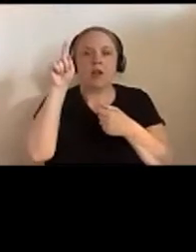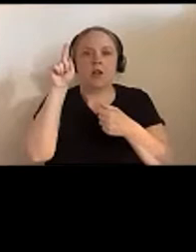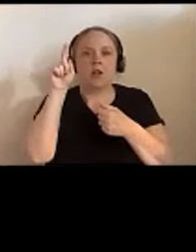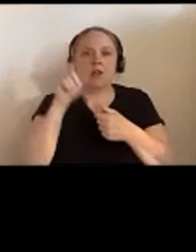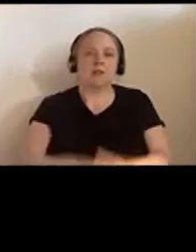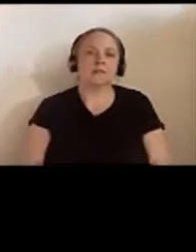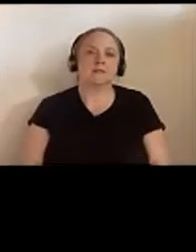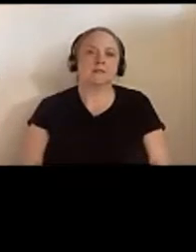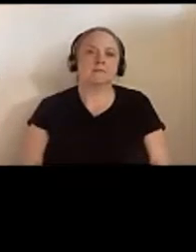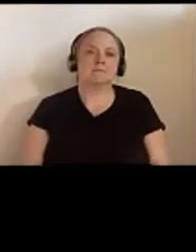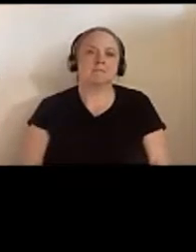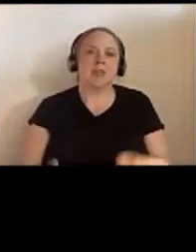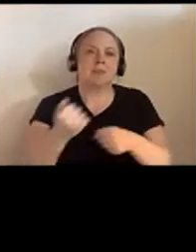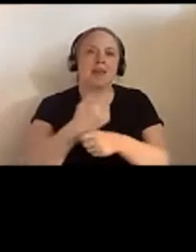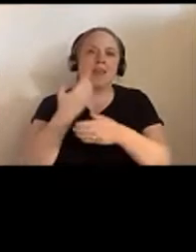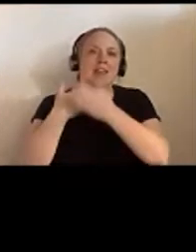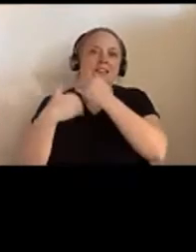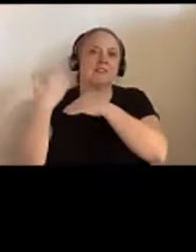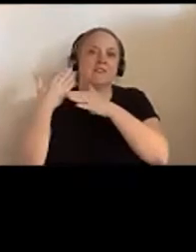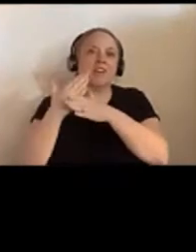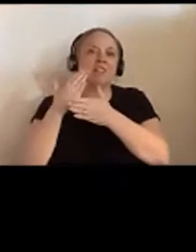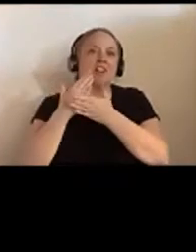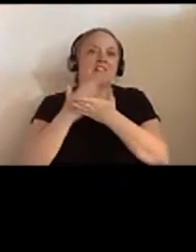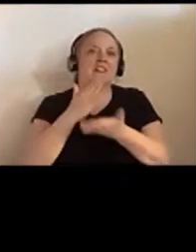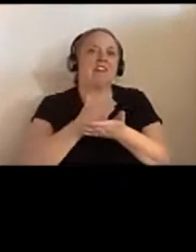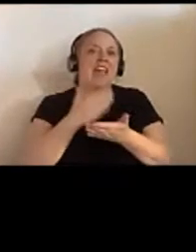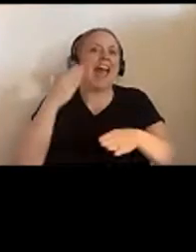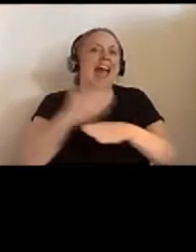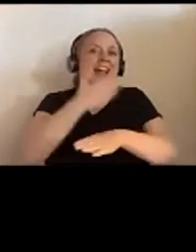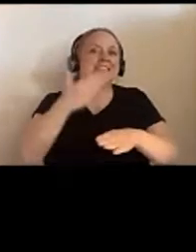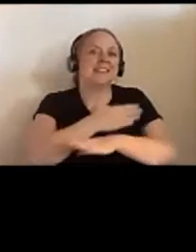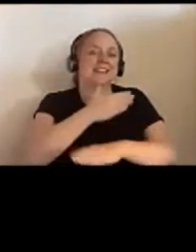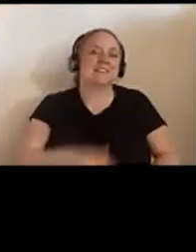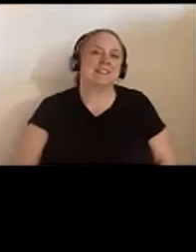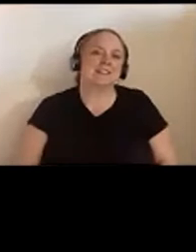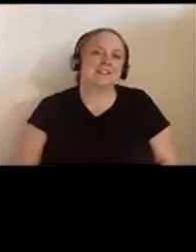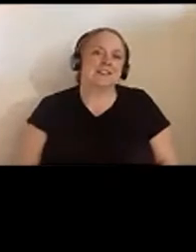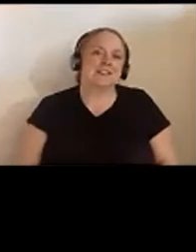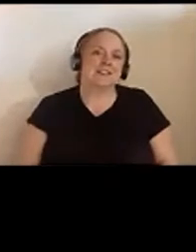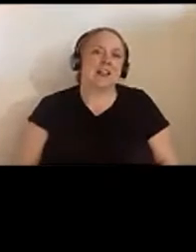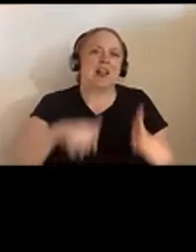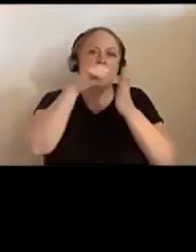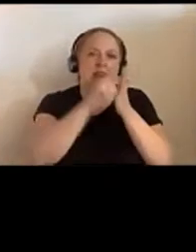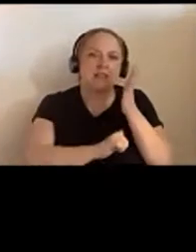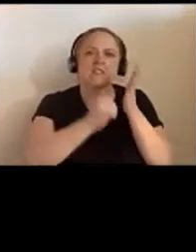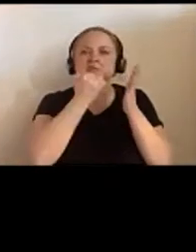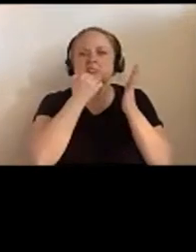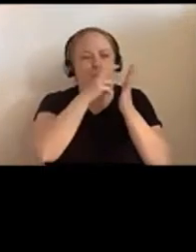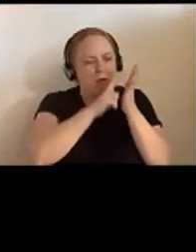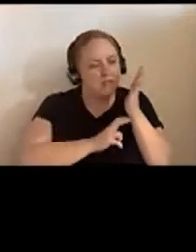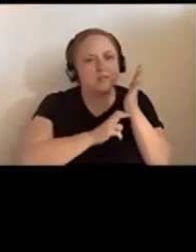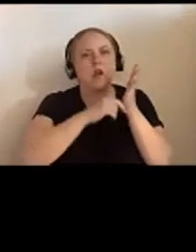think it makes the history very active, in a way that a list of figures and numbers and addresses